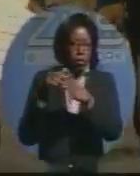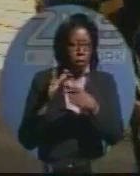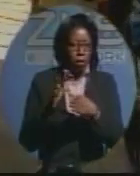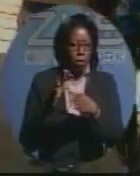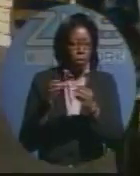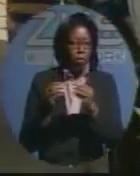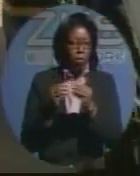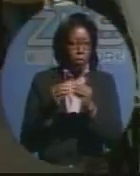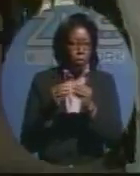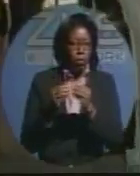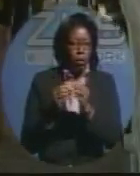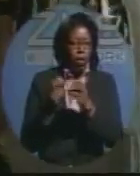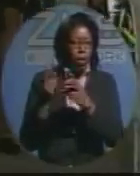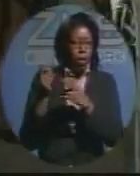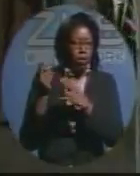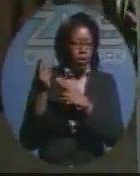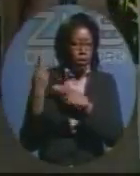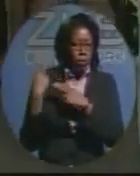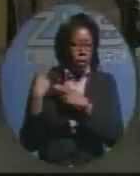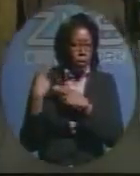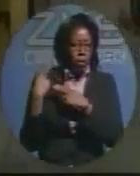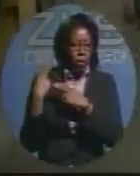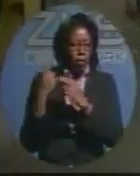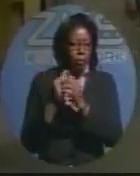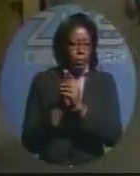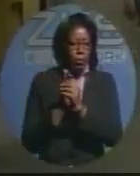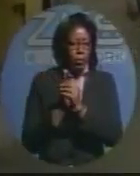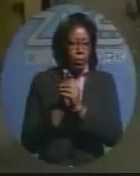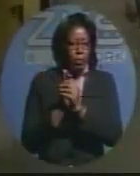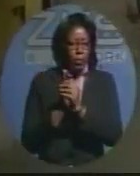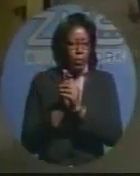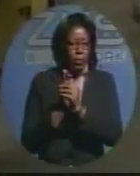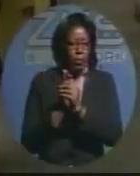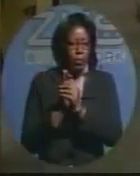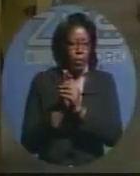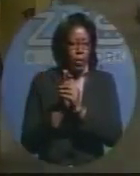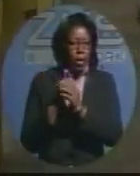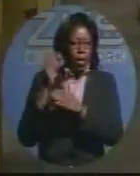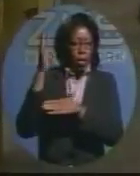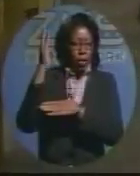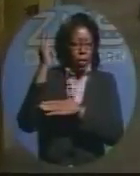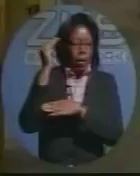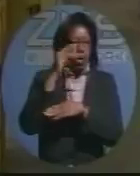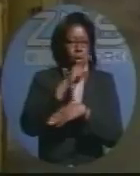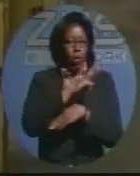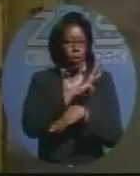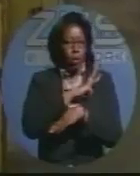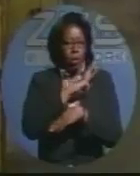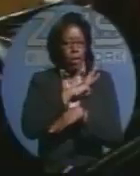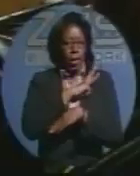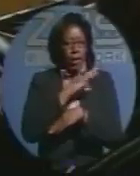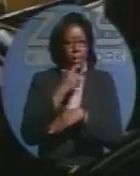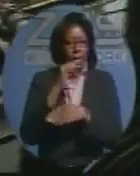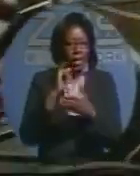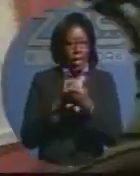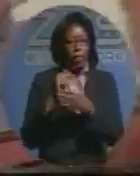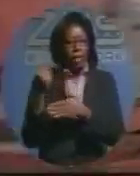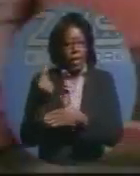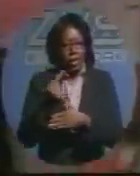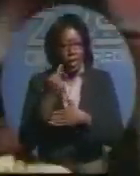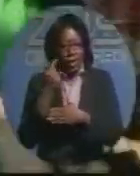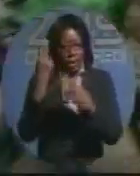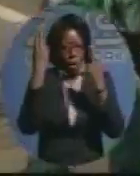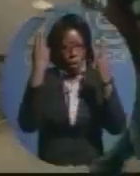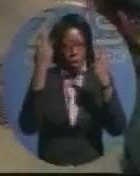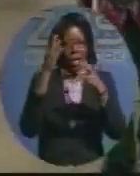more accountability. But surrey driver Michael Woodside is defending operators, saying the incident was isolated and that the horses